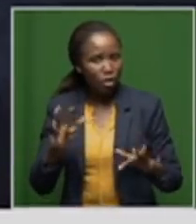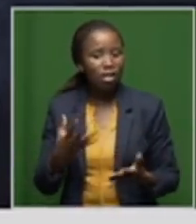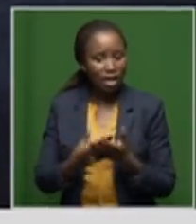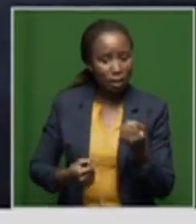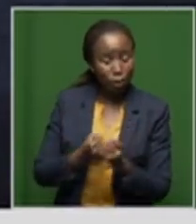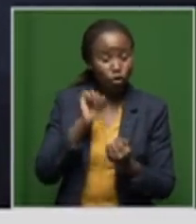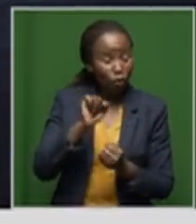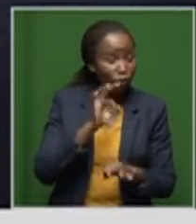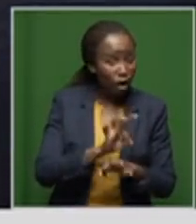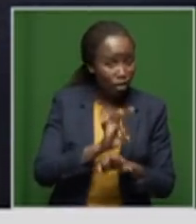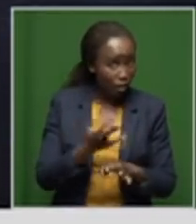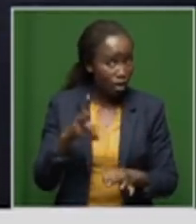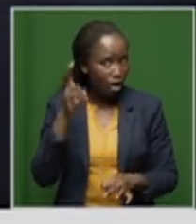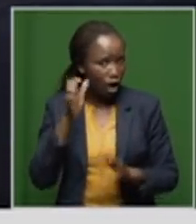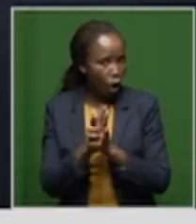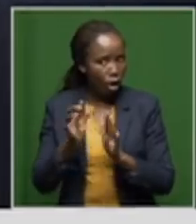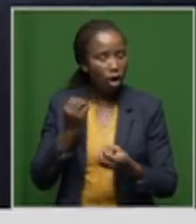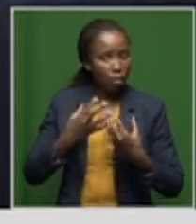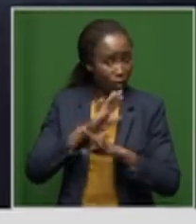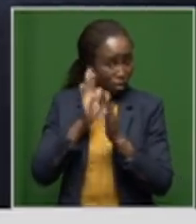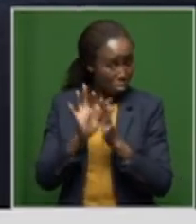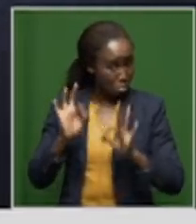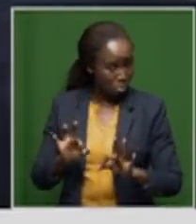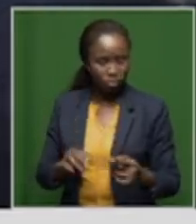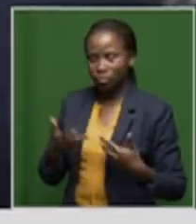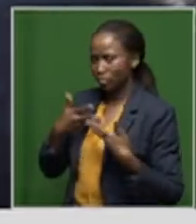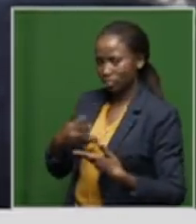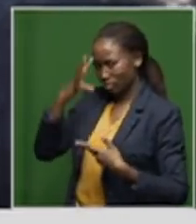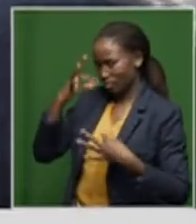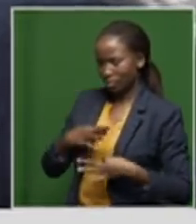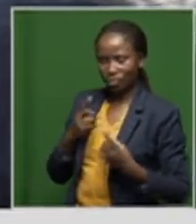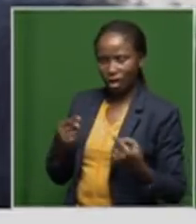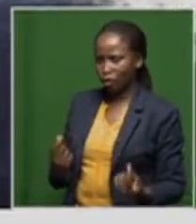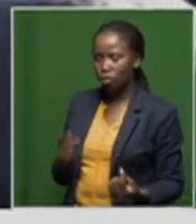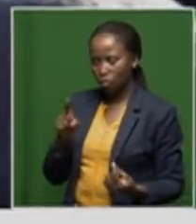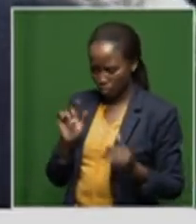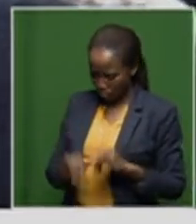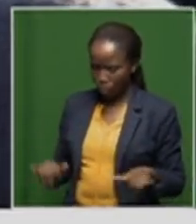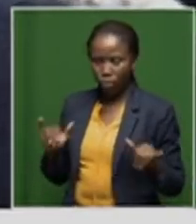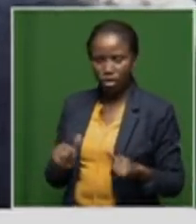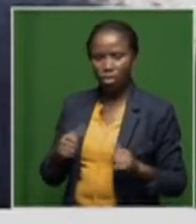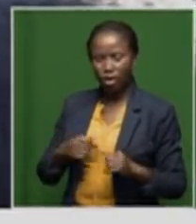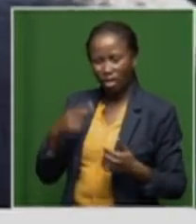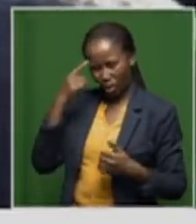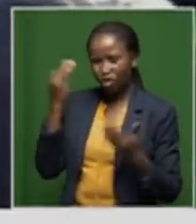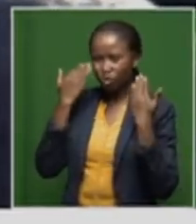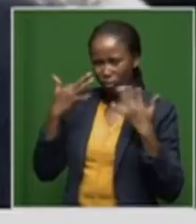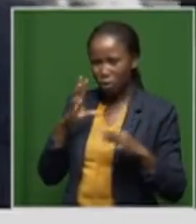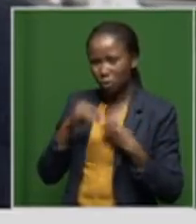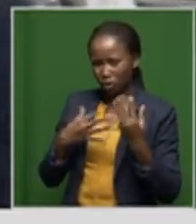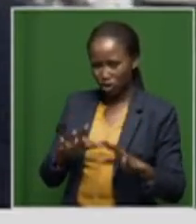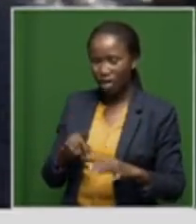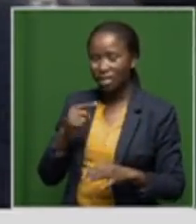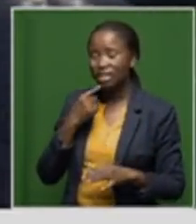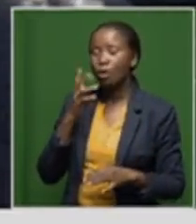father heard enough from the lawyers today? Ma'am, that's not my decision to make. We wait and we see. I think the judge has spoken, and he's going to